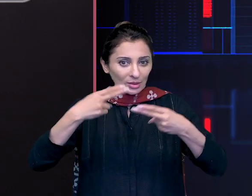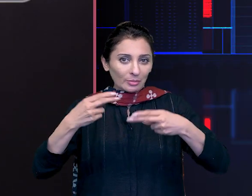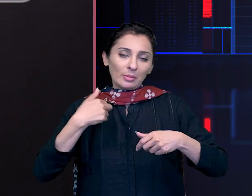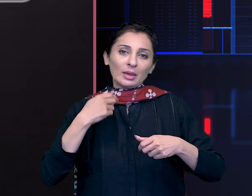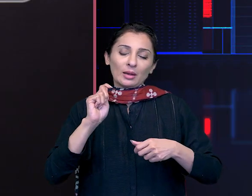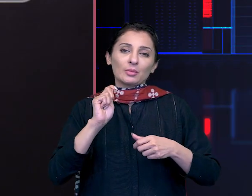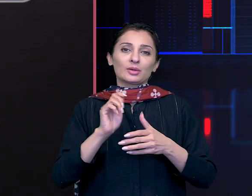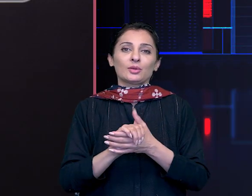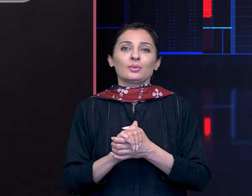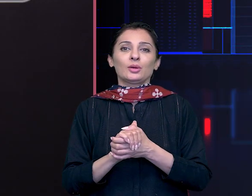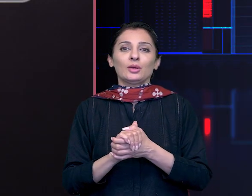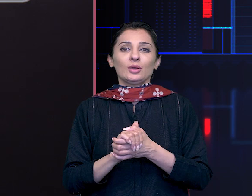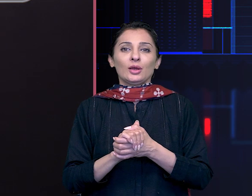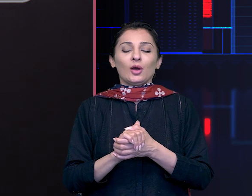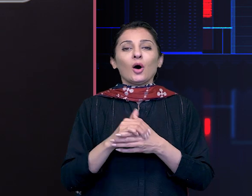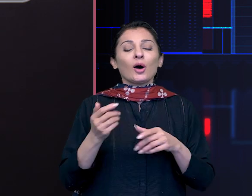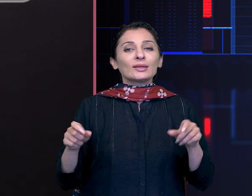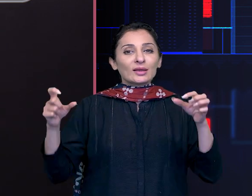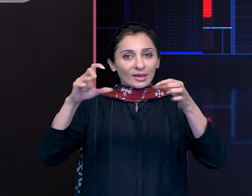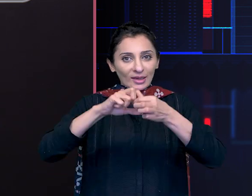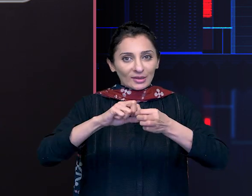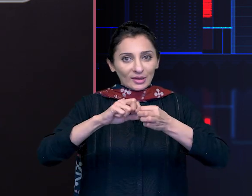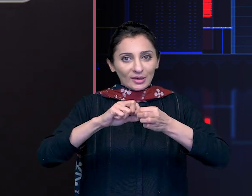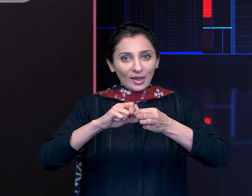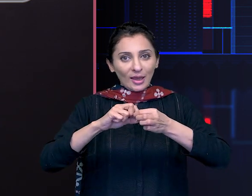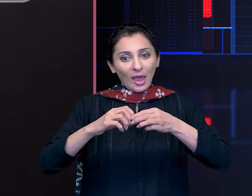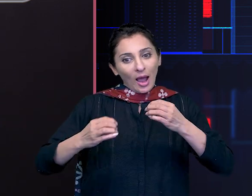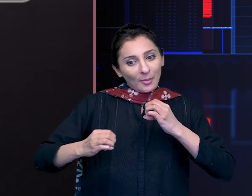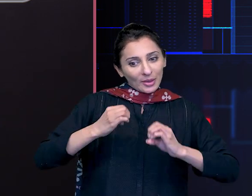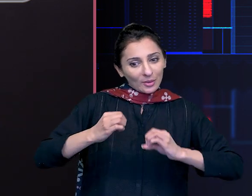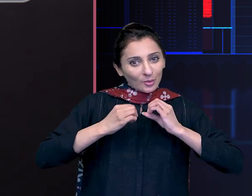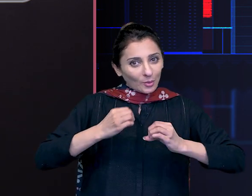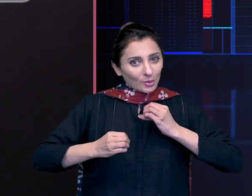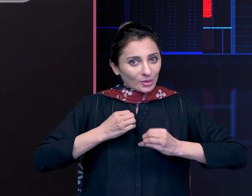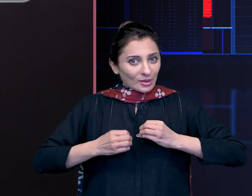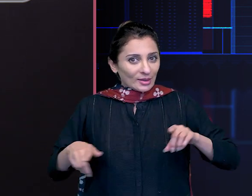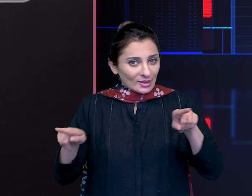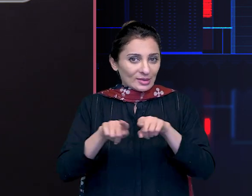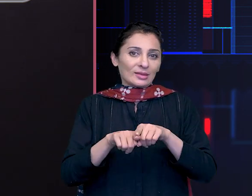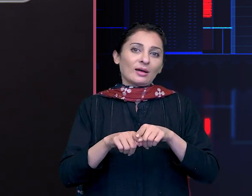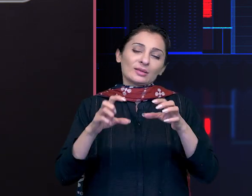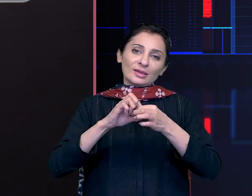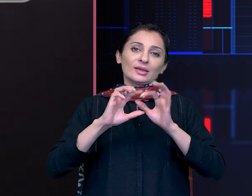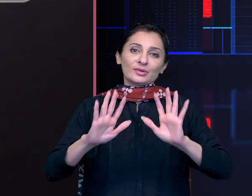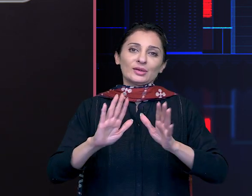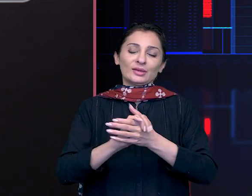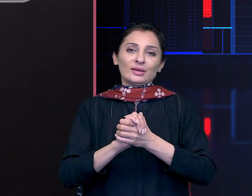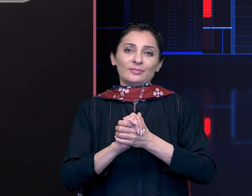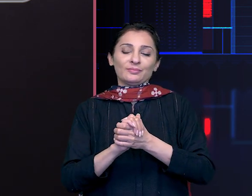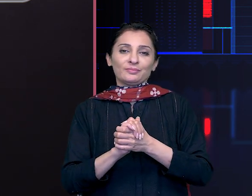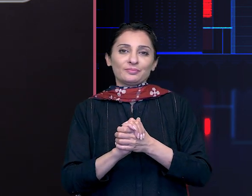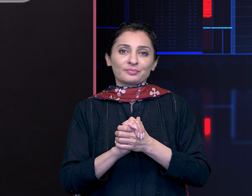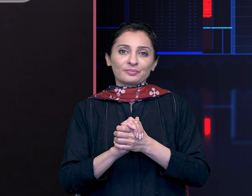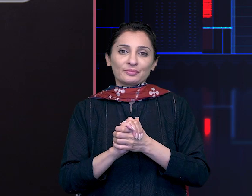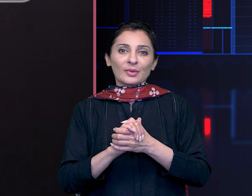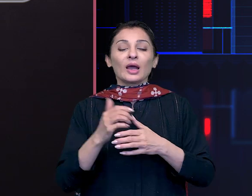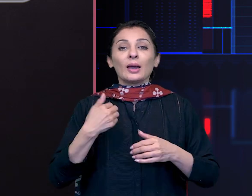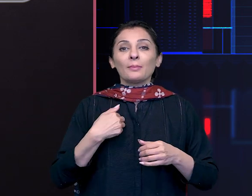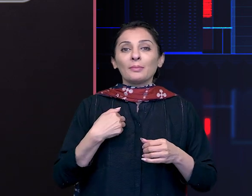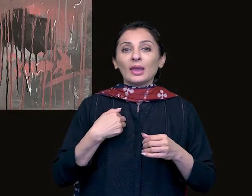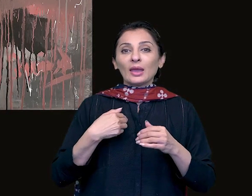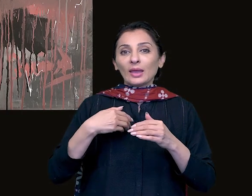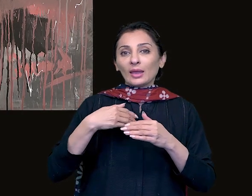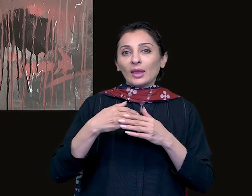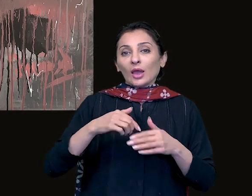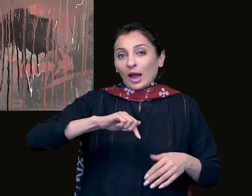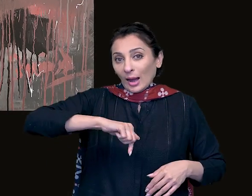art that's very closely tied to your feelings and your emotions. And the way in which I create my art is also in a very similar way. I